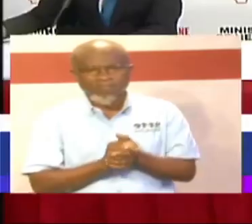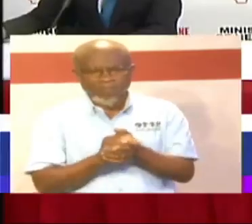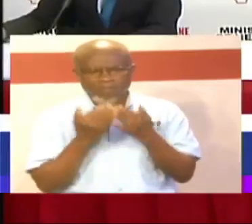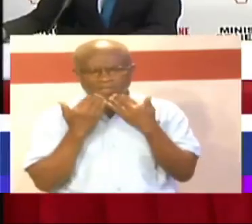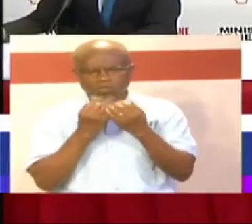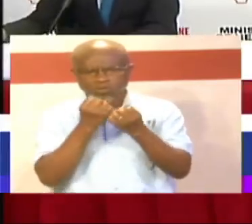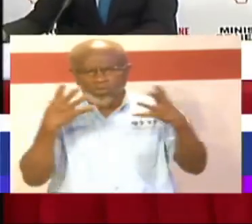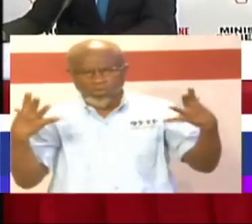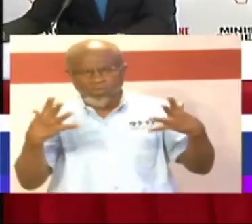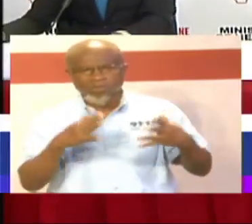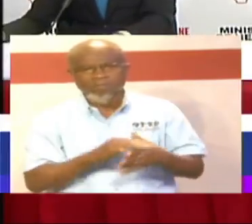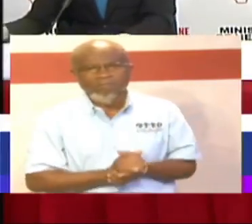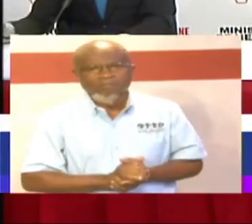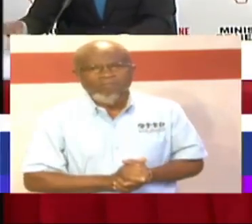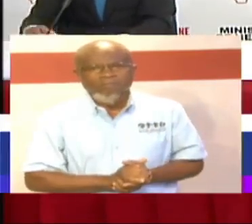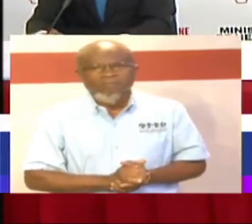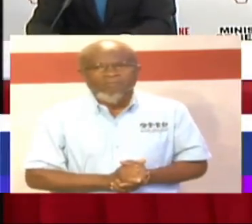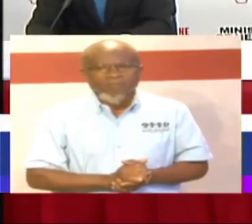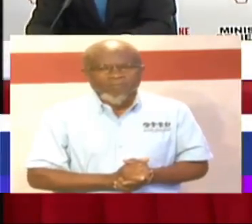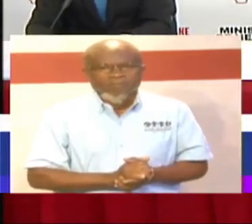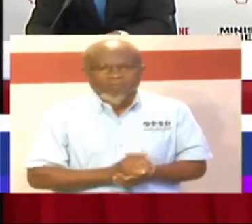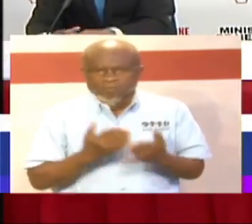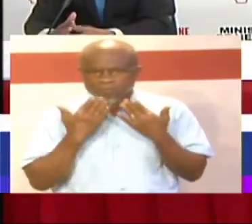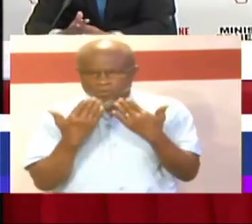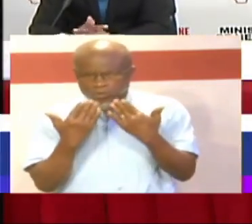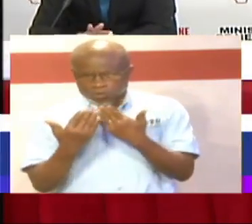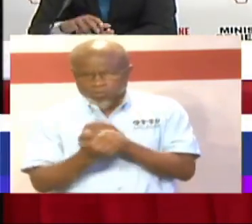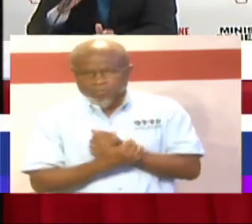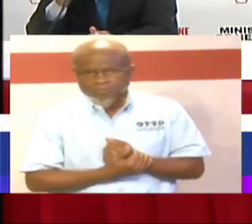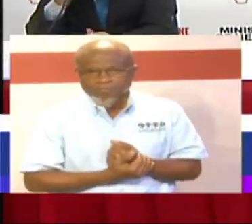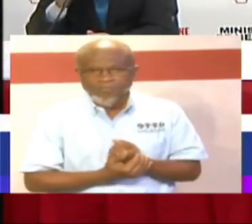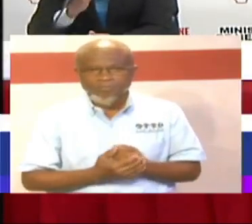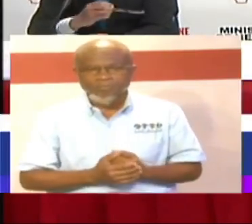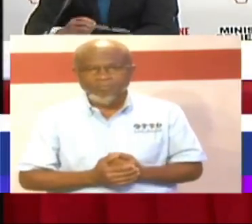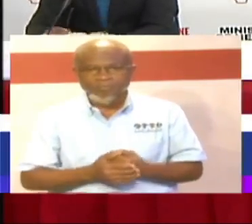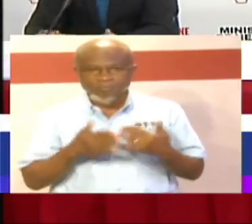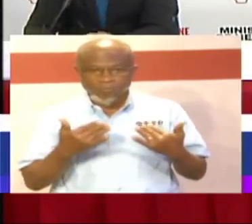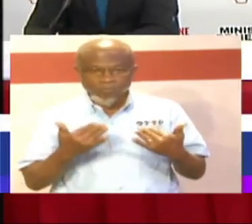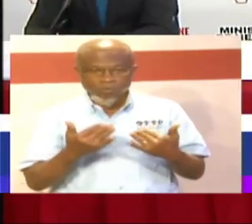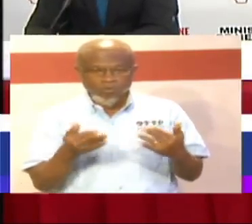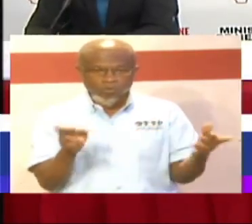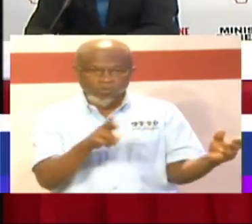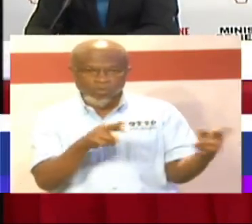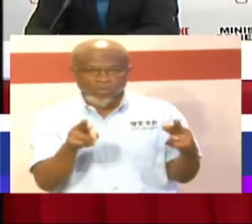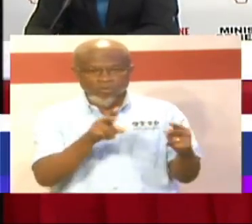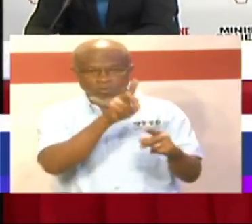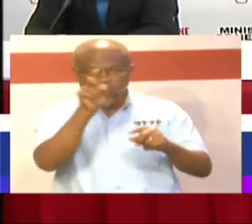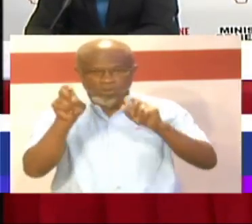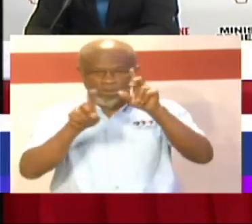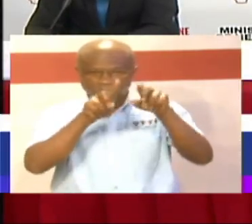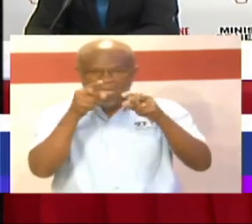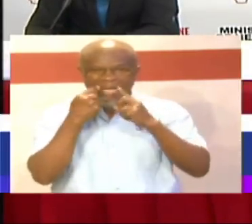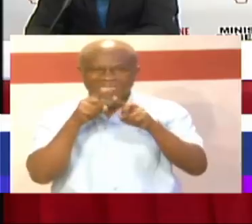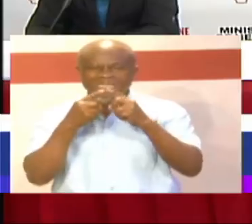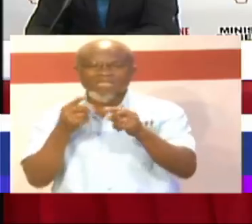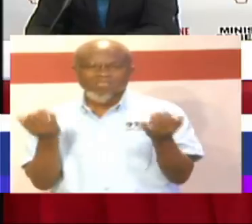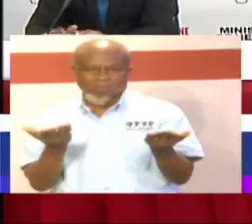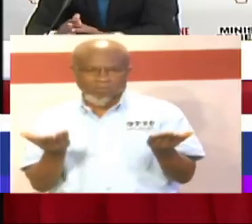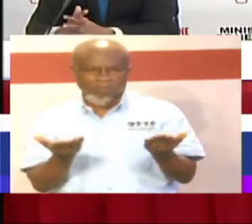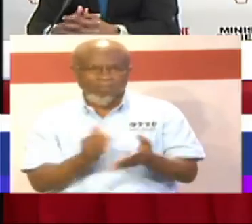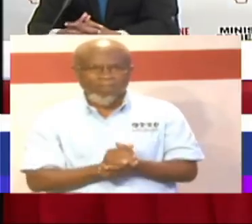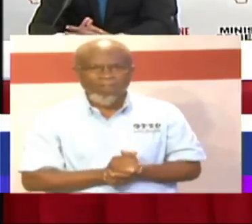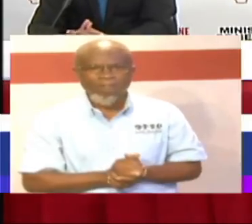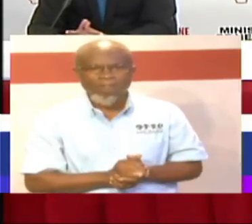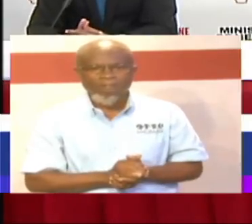much. Thank you very much, Mr. Siram Singh. We will now move to our question and answer segment, where we